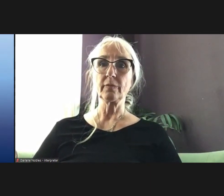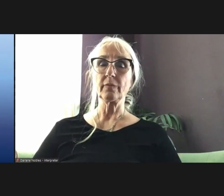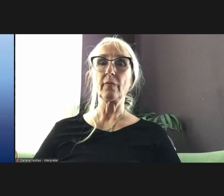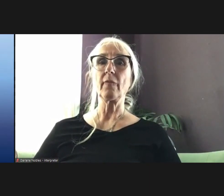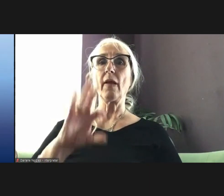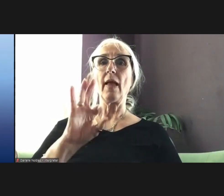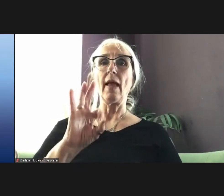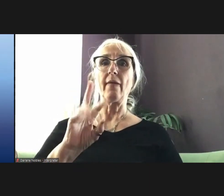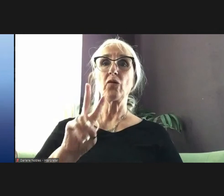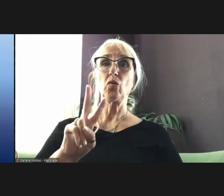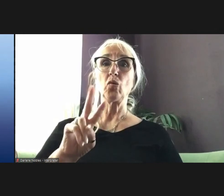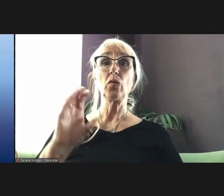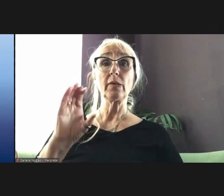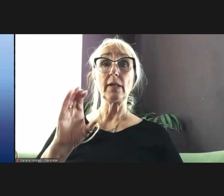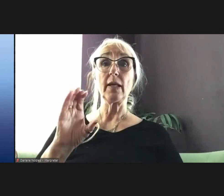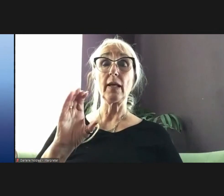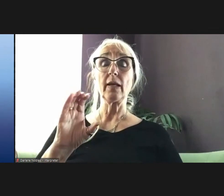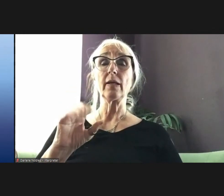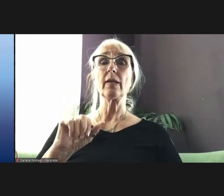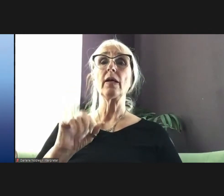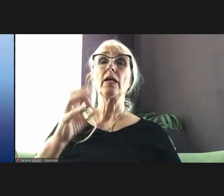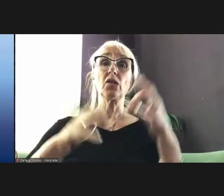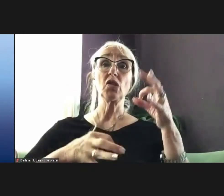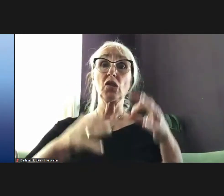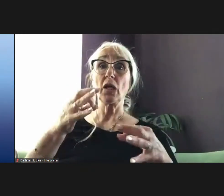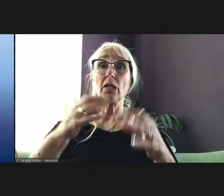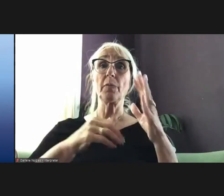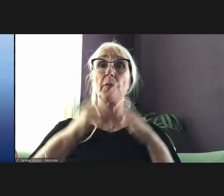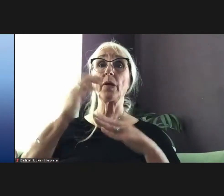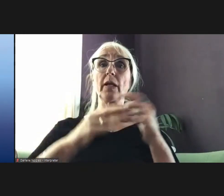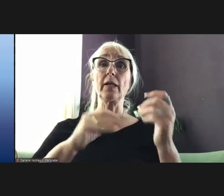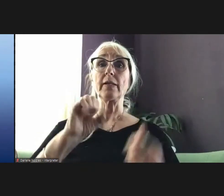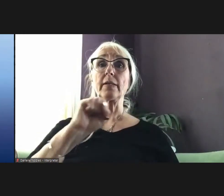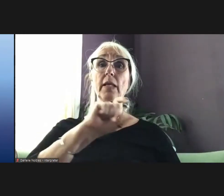F2C, this is in the Justice Court Building Security Fund.